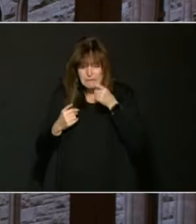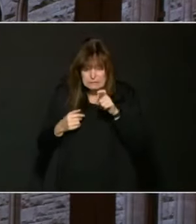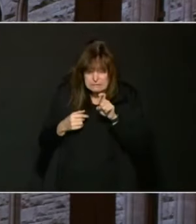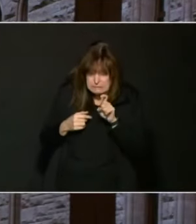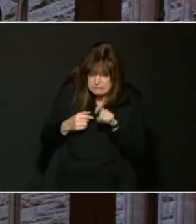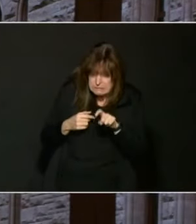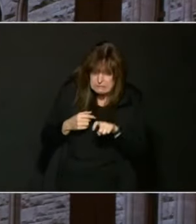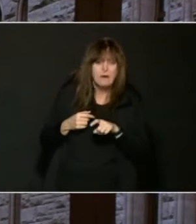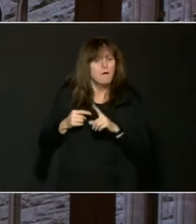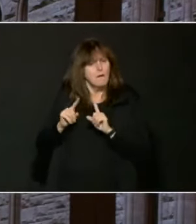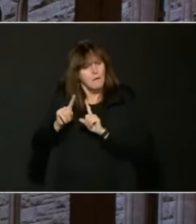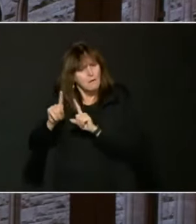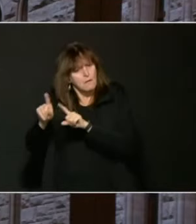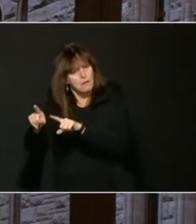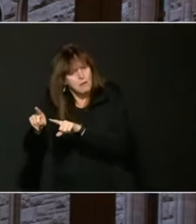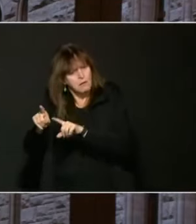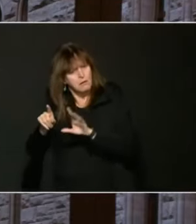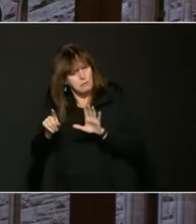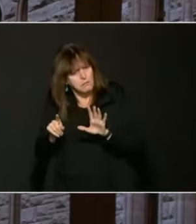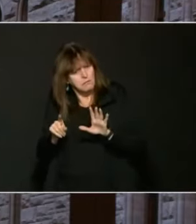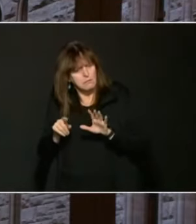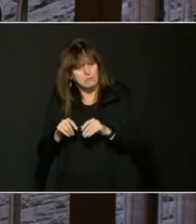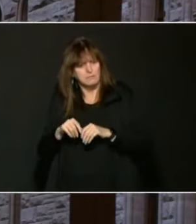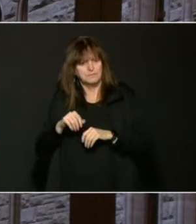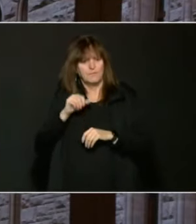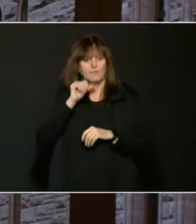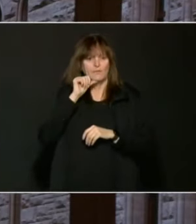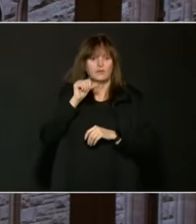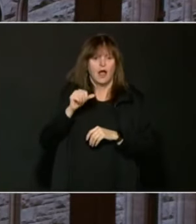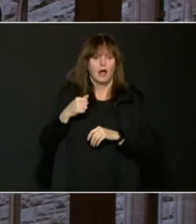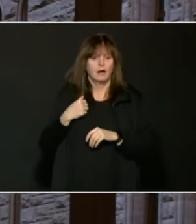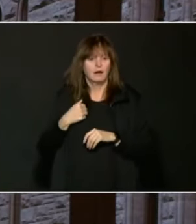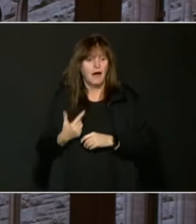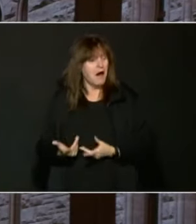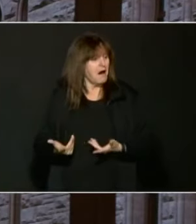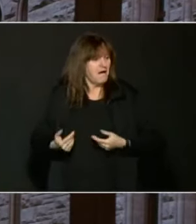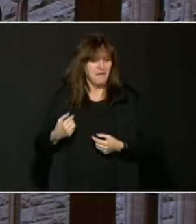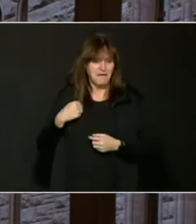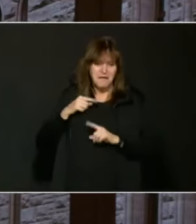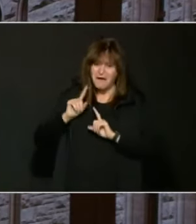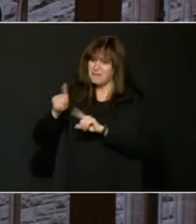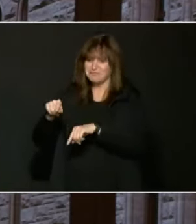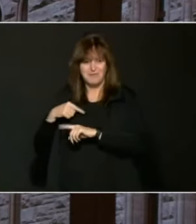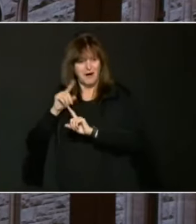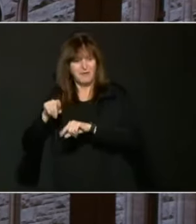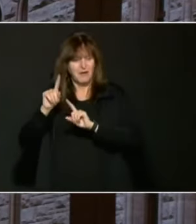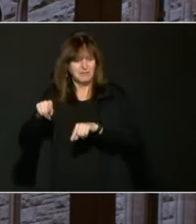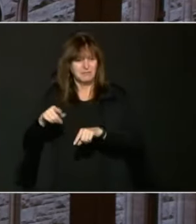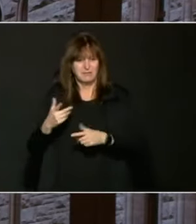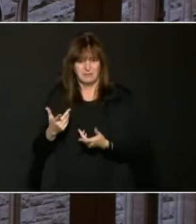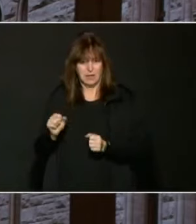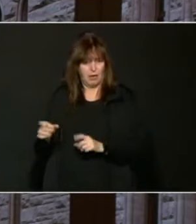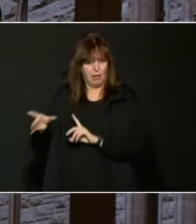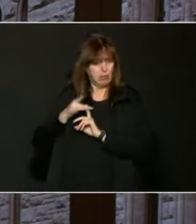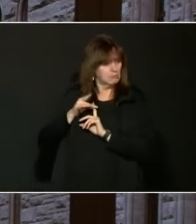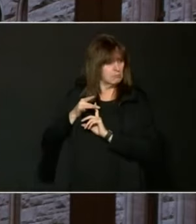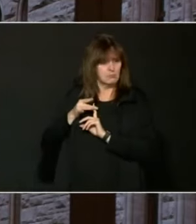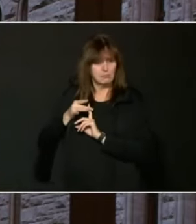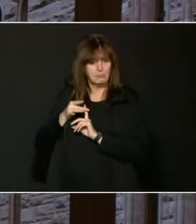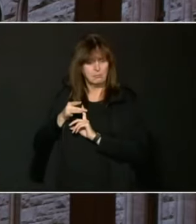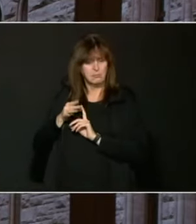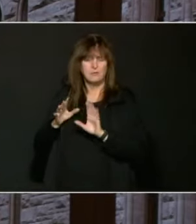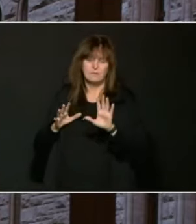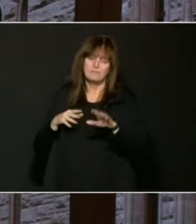when you need to go, not just it's nice to go, because you still can be exposed in some of those settings unless you're very, very